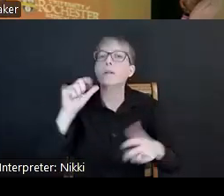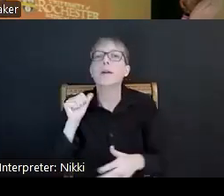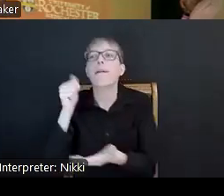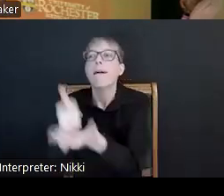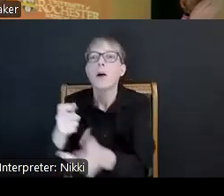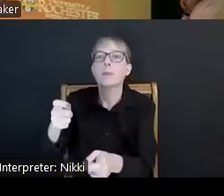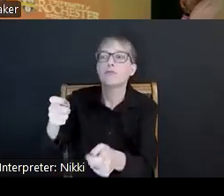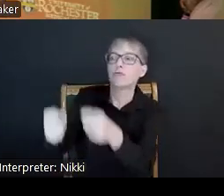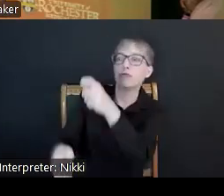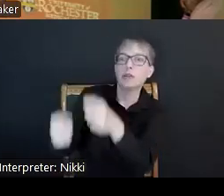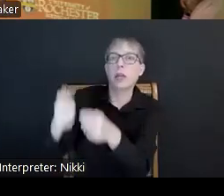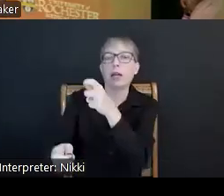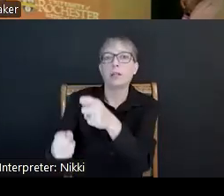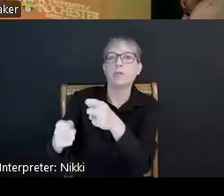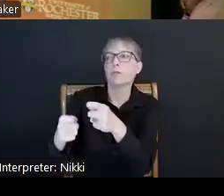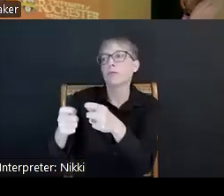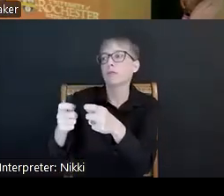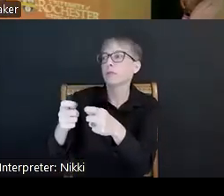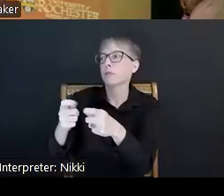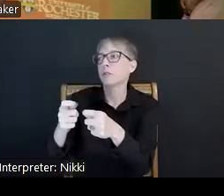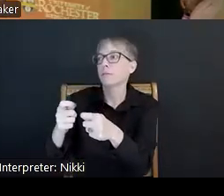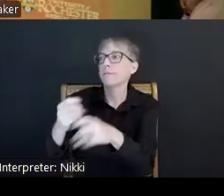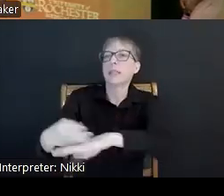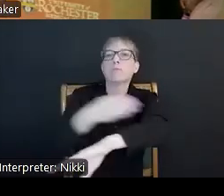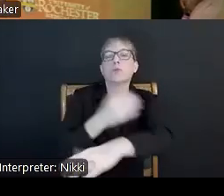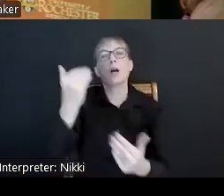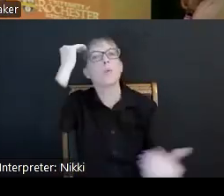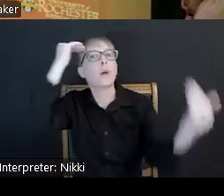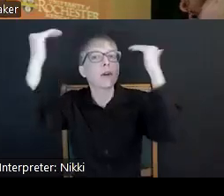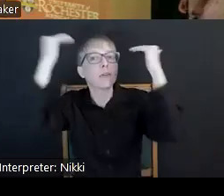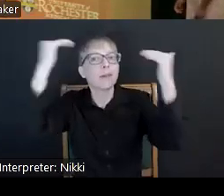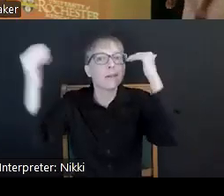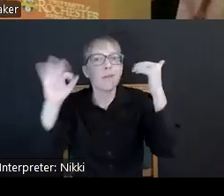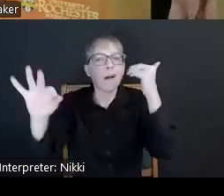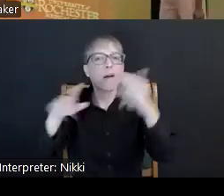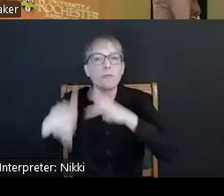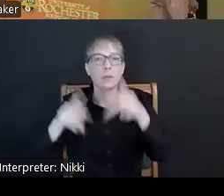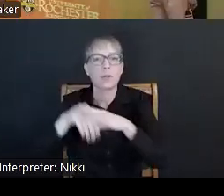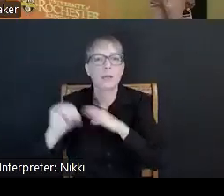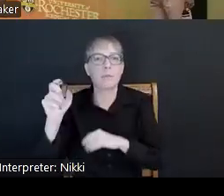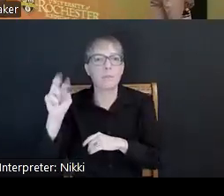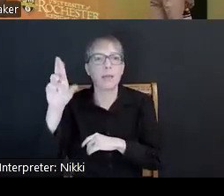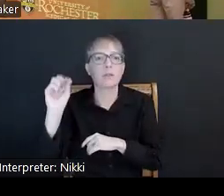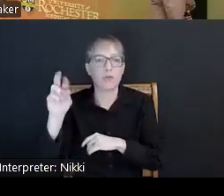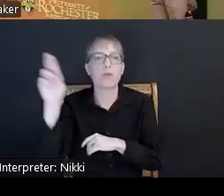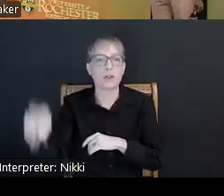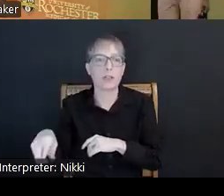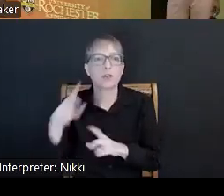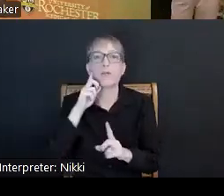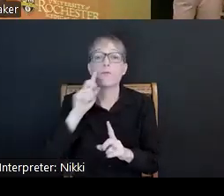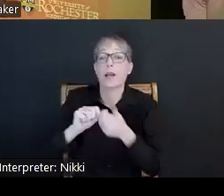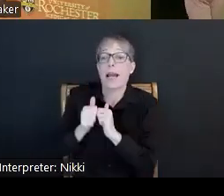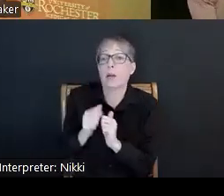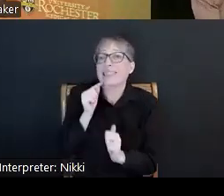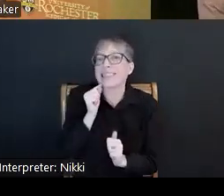the awareness of the people of metropolitan Rochester to the degree and seriousness of the crisis, and to recommend